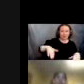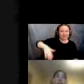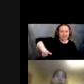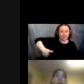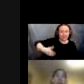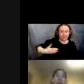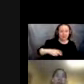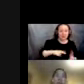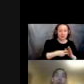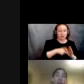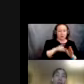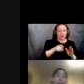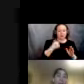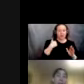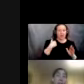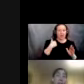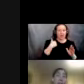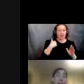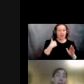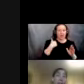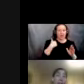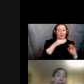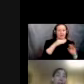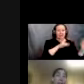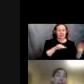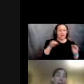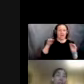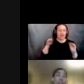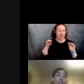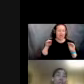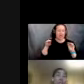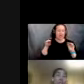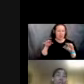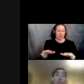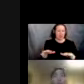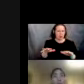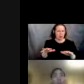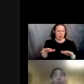an immigrant ancestor coming in like the